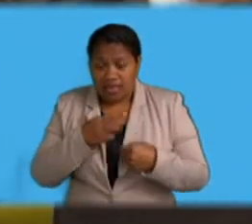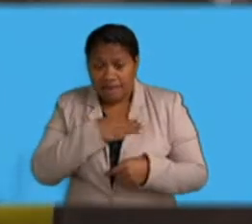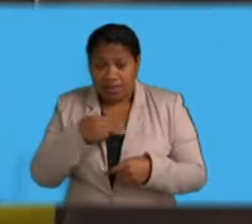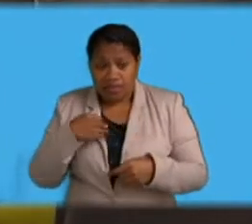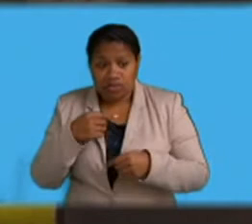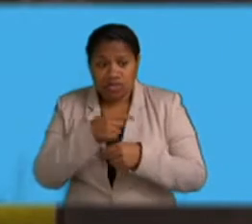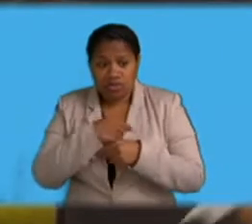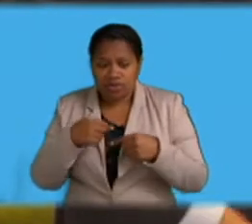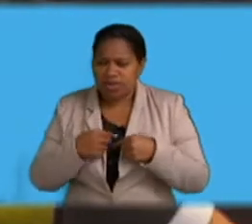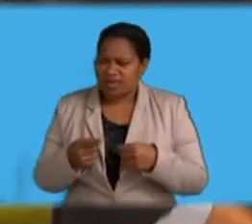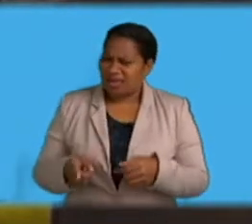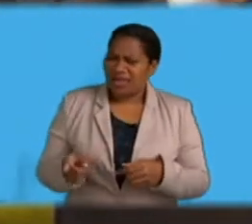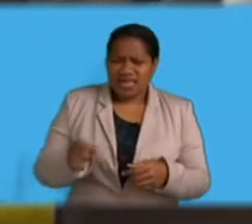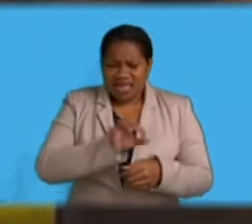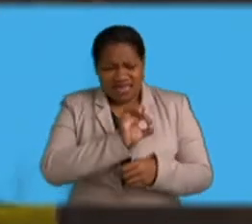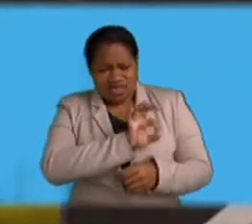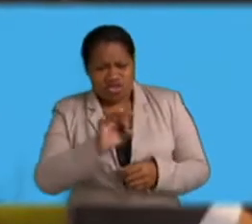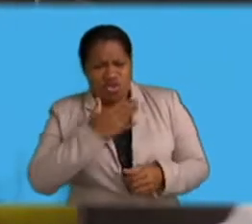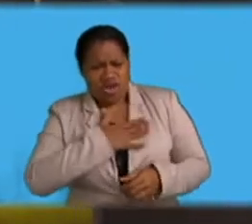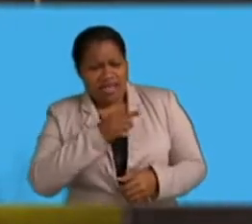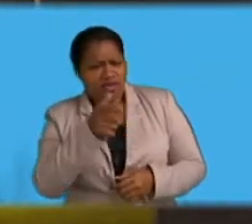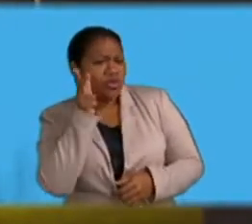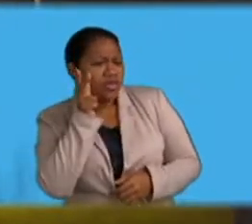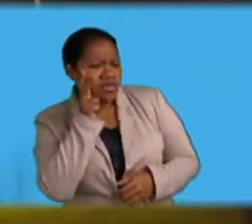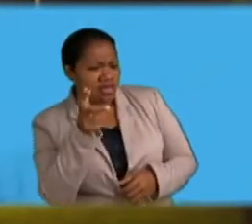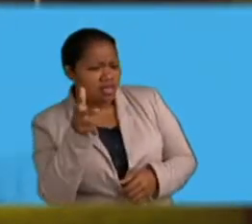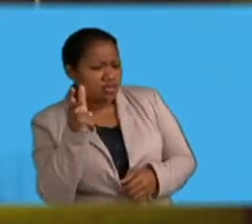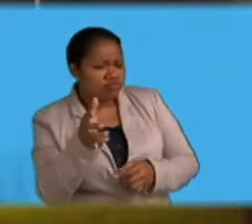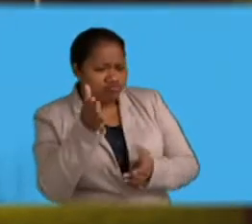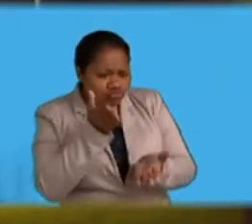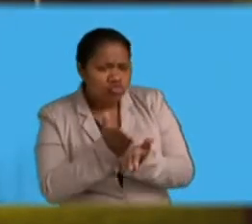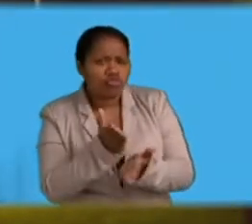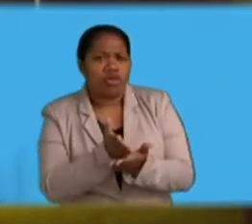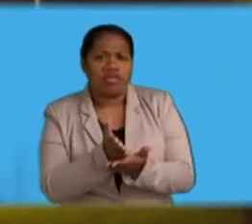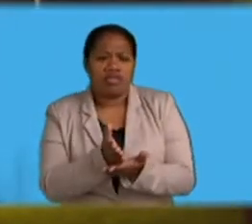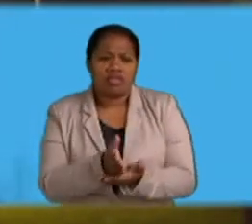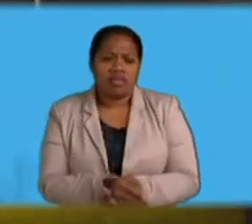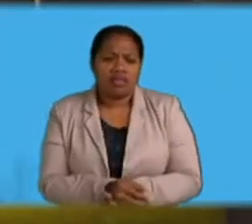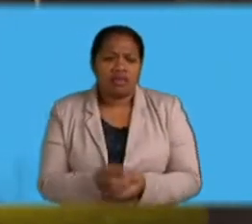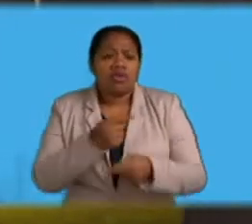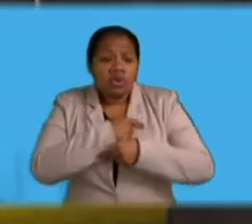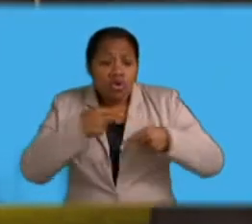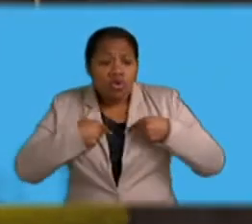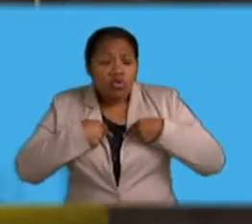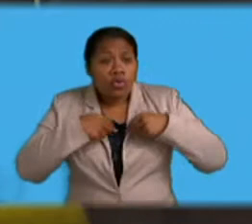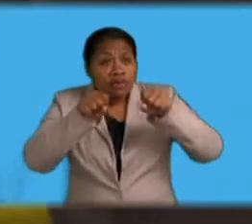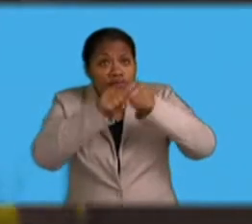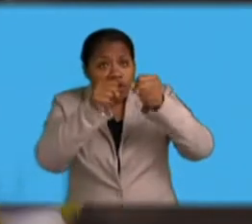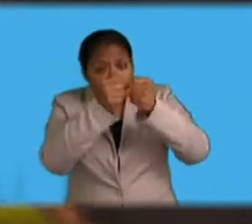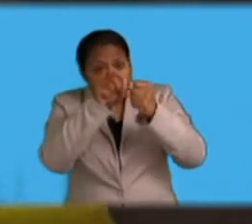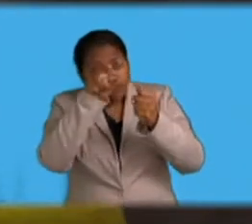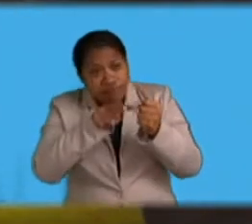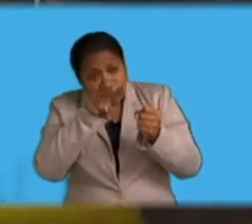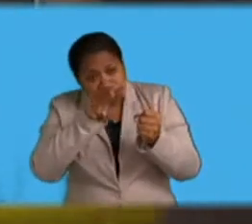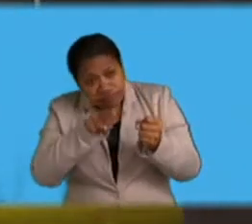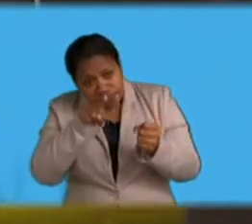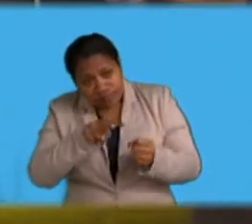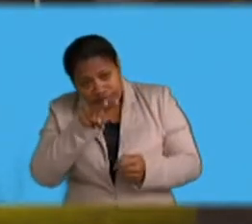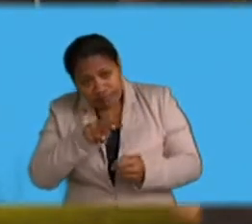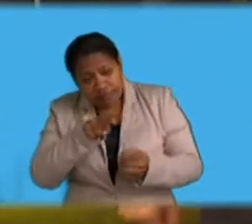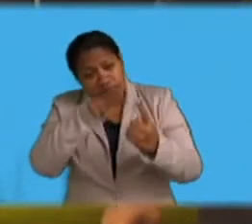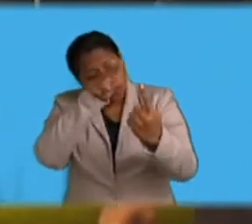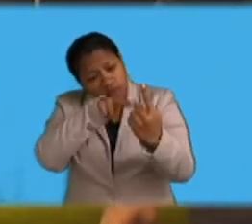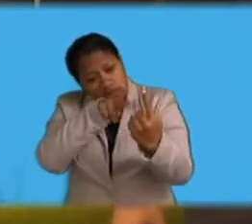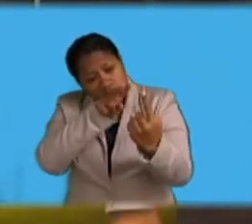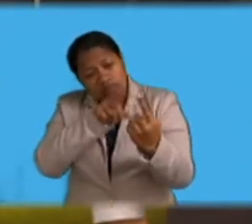don't like to hear the truth, we had ministries that used to do an ethnic breakdown. They used to do that. In fact,